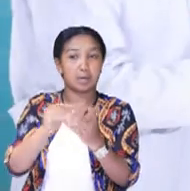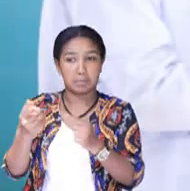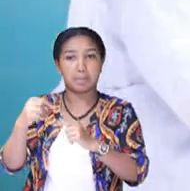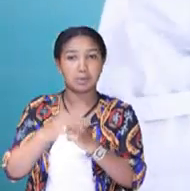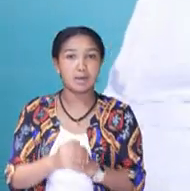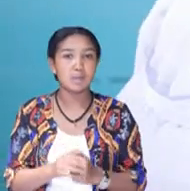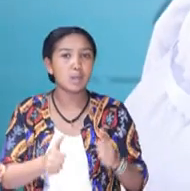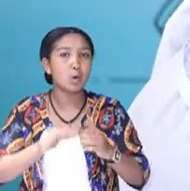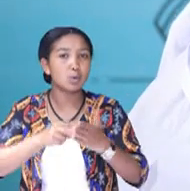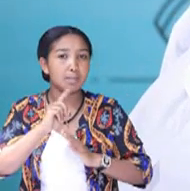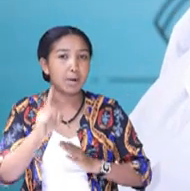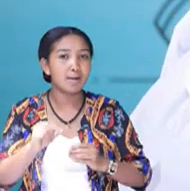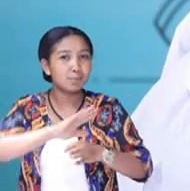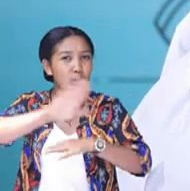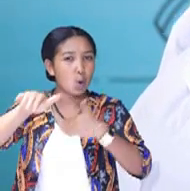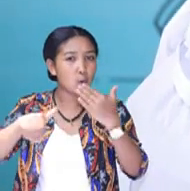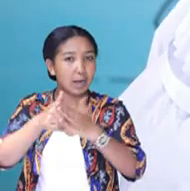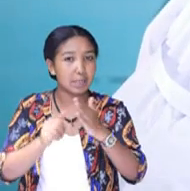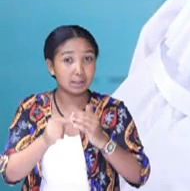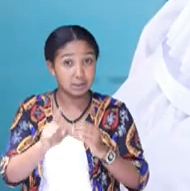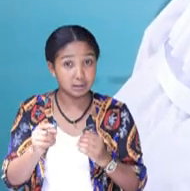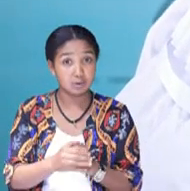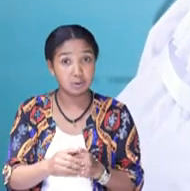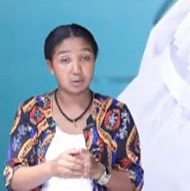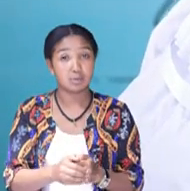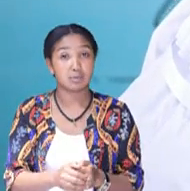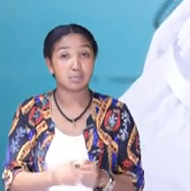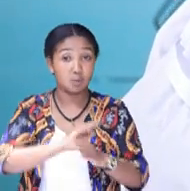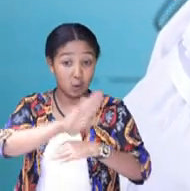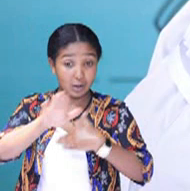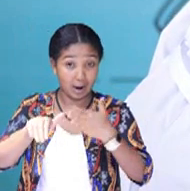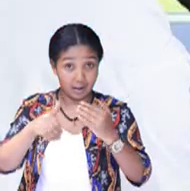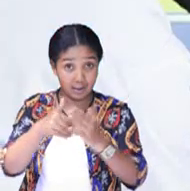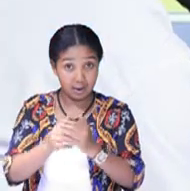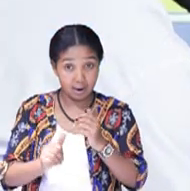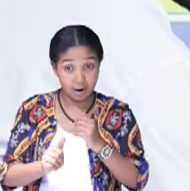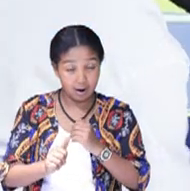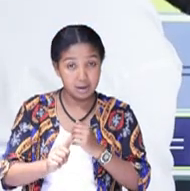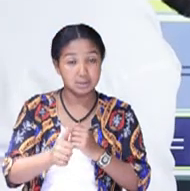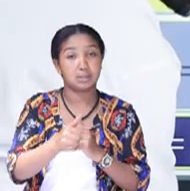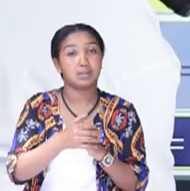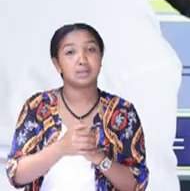center. What do you mean by total acceleration? Here you have total